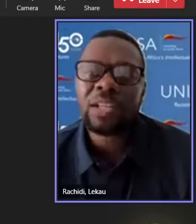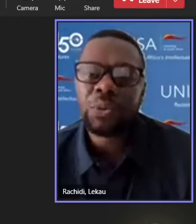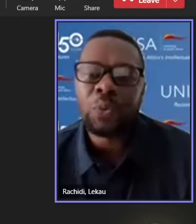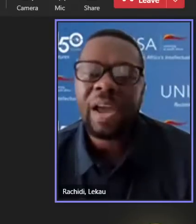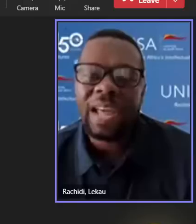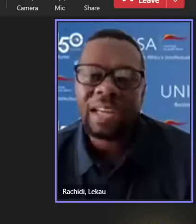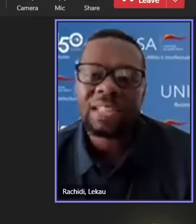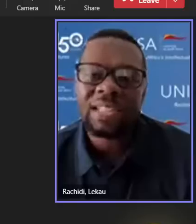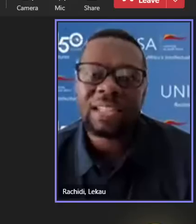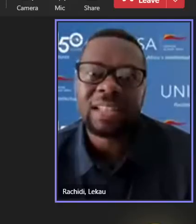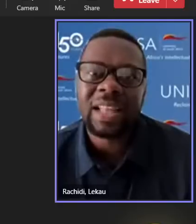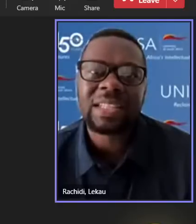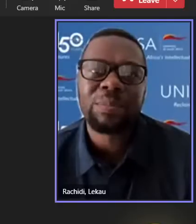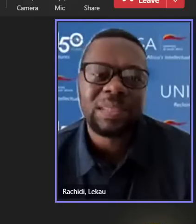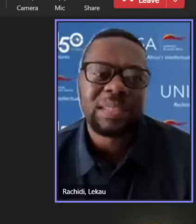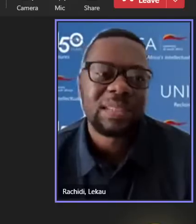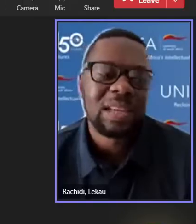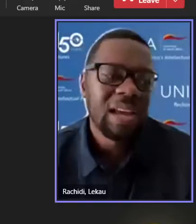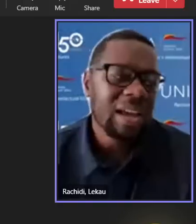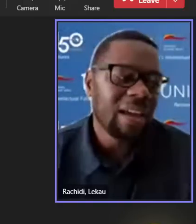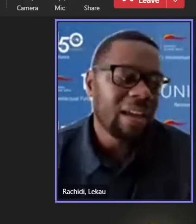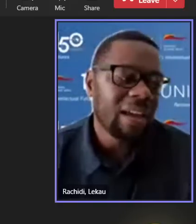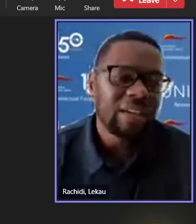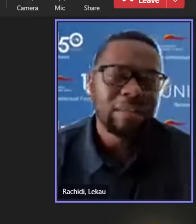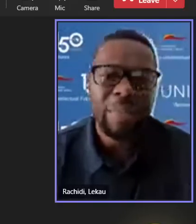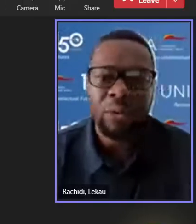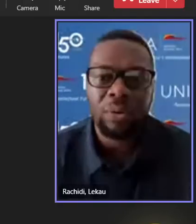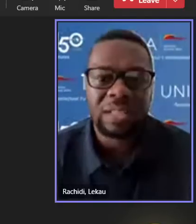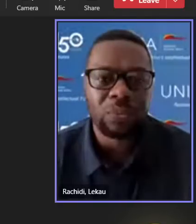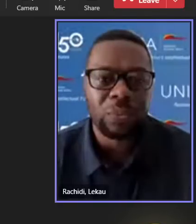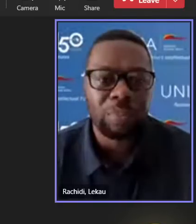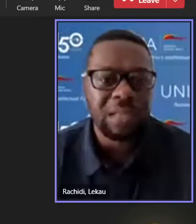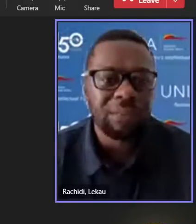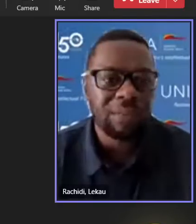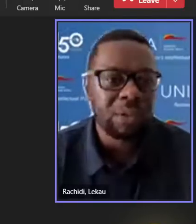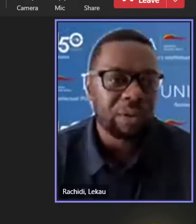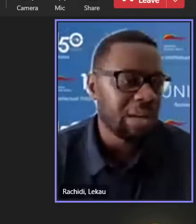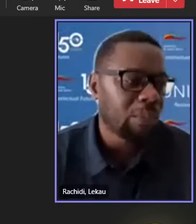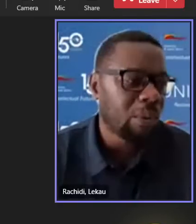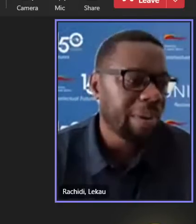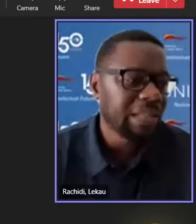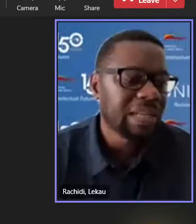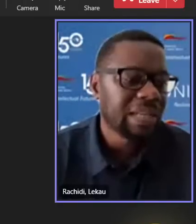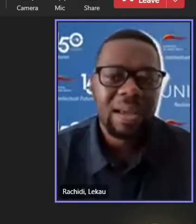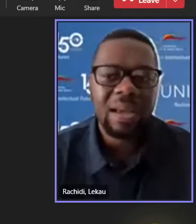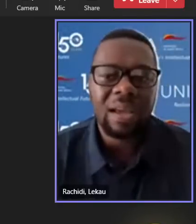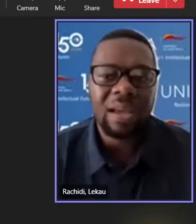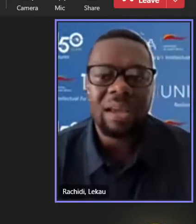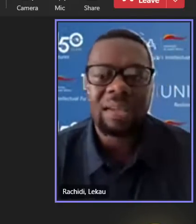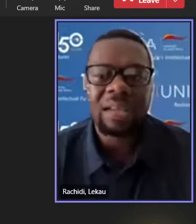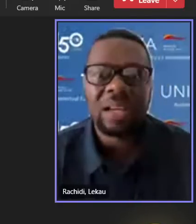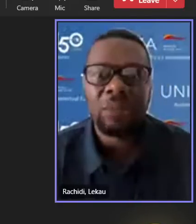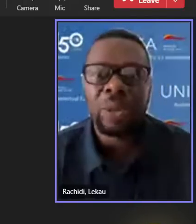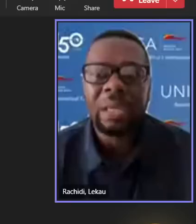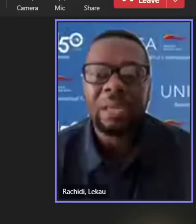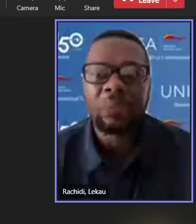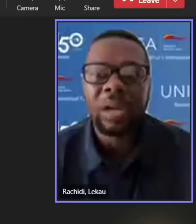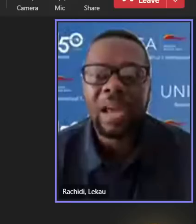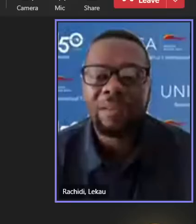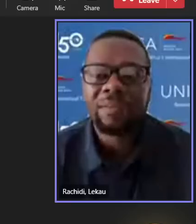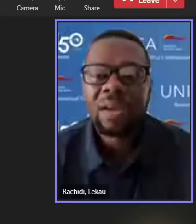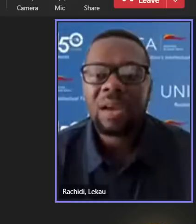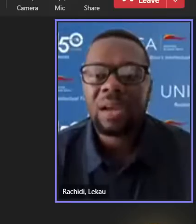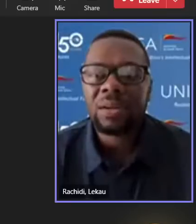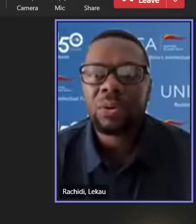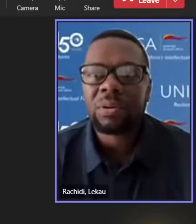of what you have learned in that space. And my colleagues will play the video in a moment, and we